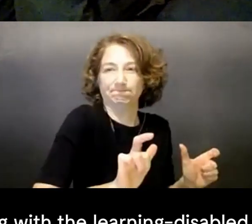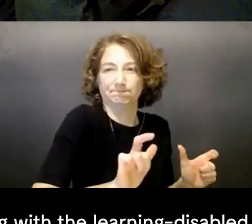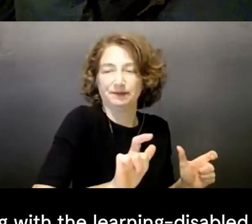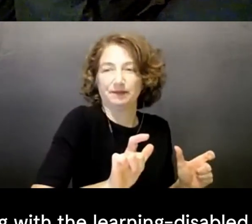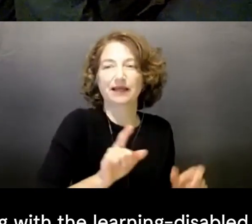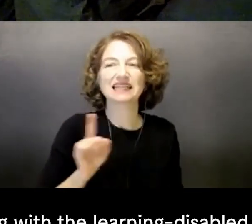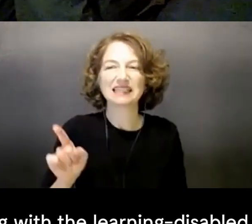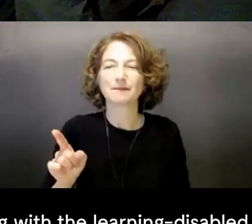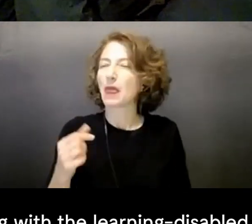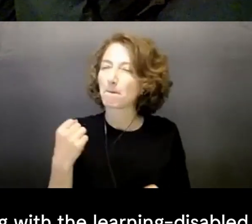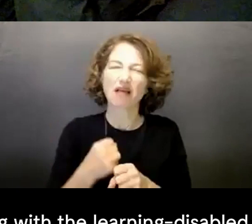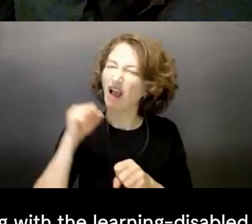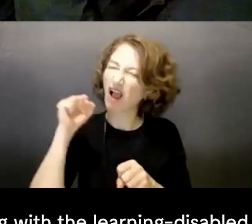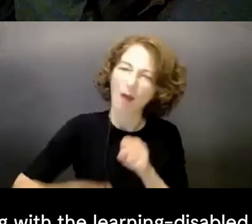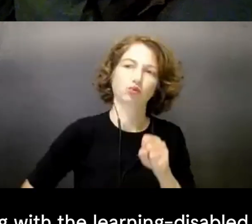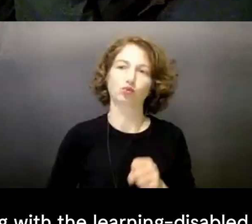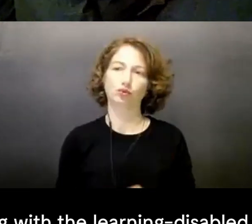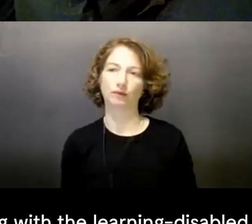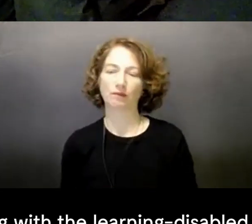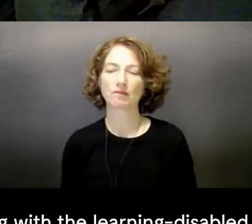afraid of when